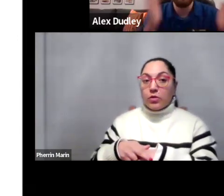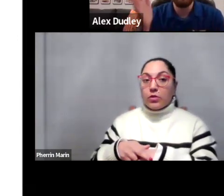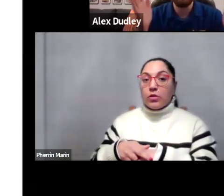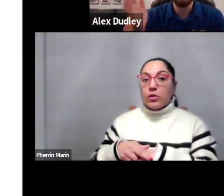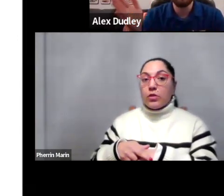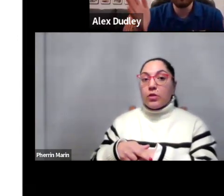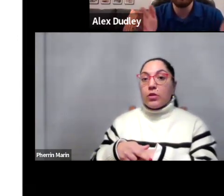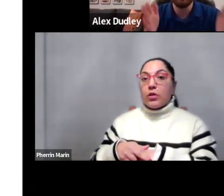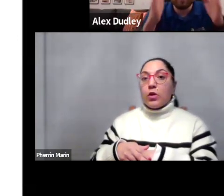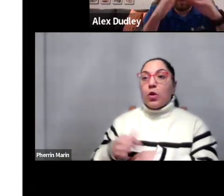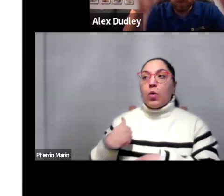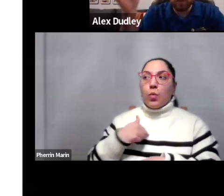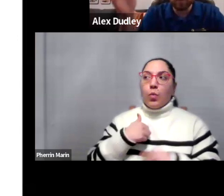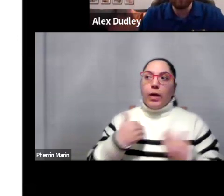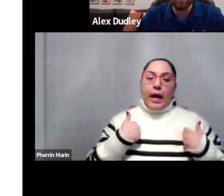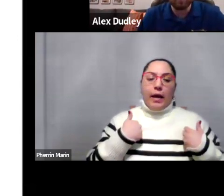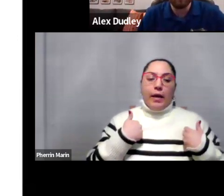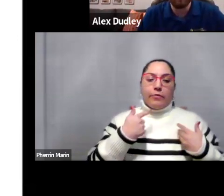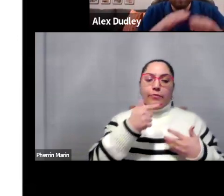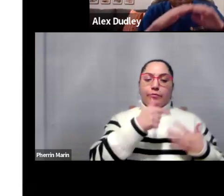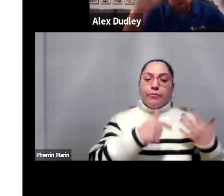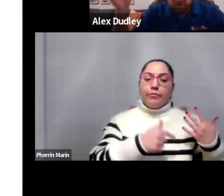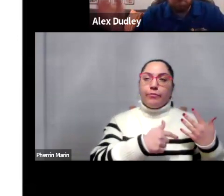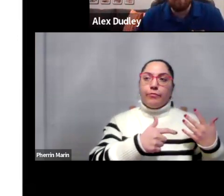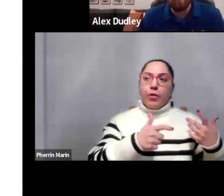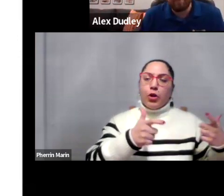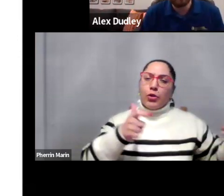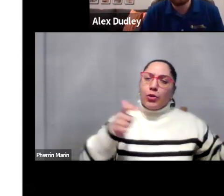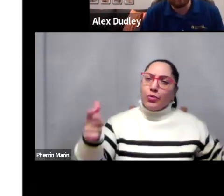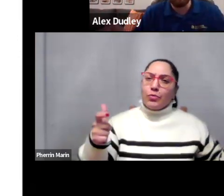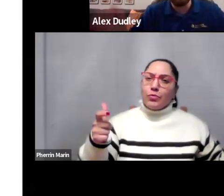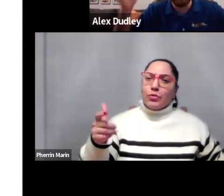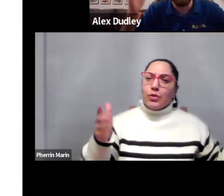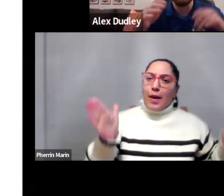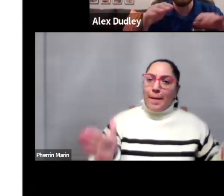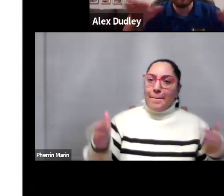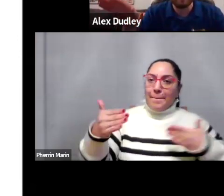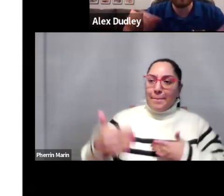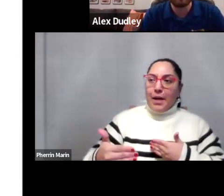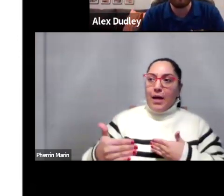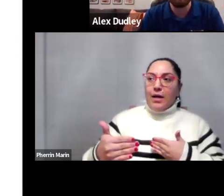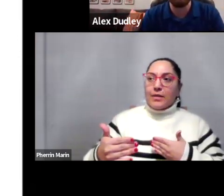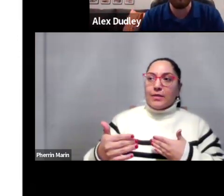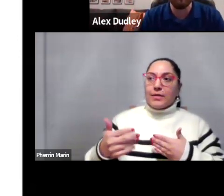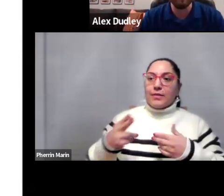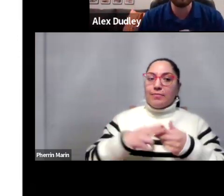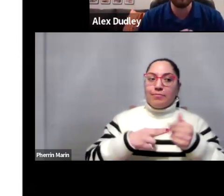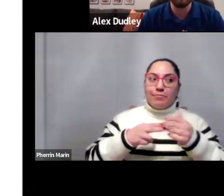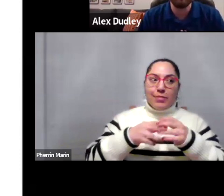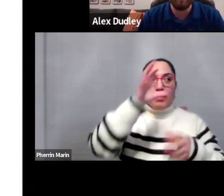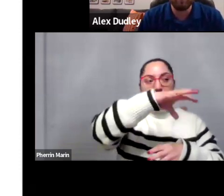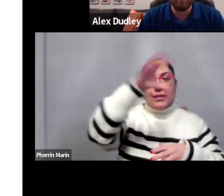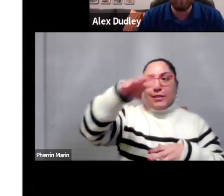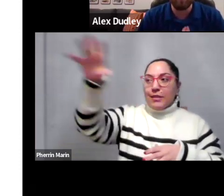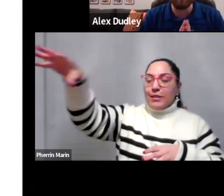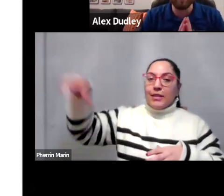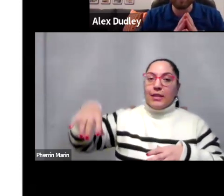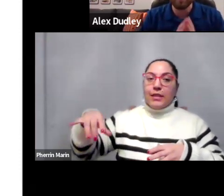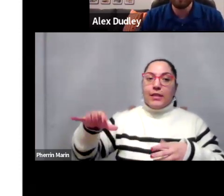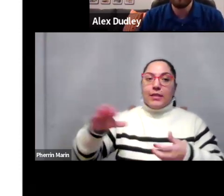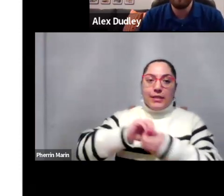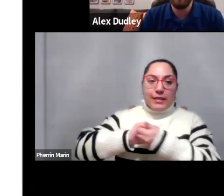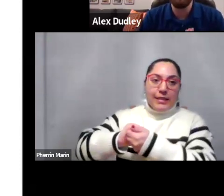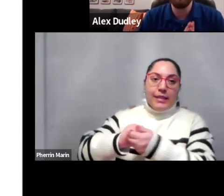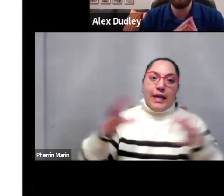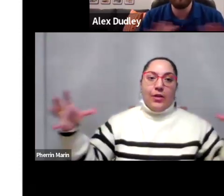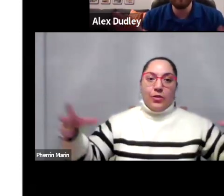have essentially, it's a large box of a building. It's 6 separate apartments that are 2-bedroom